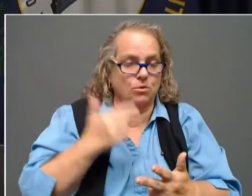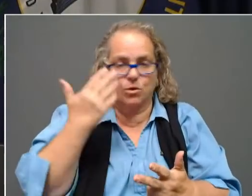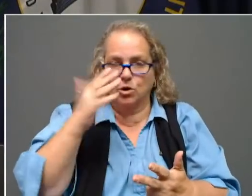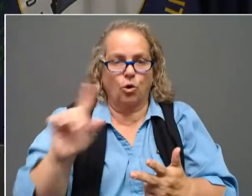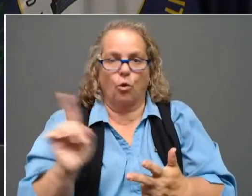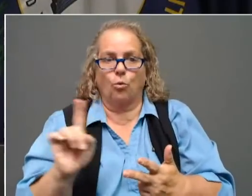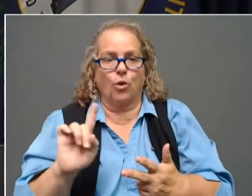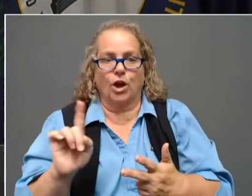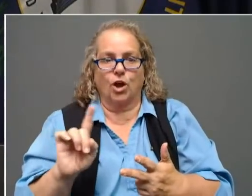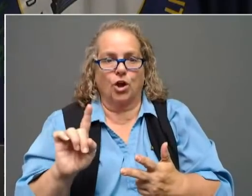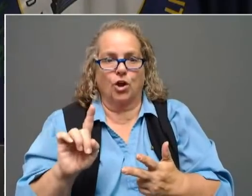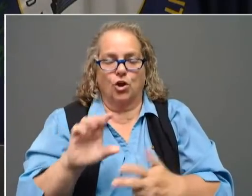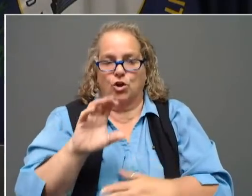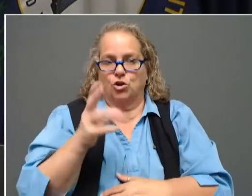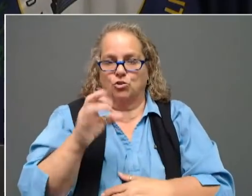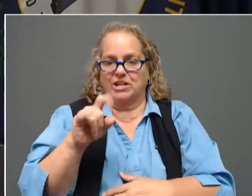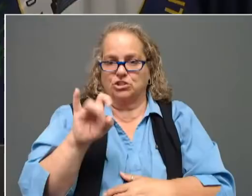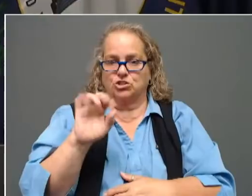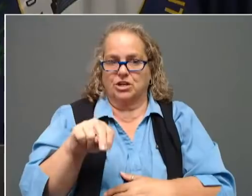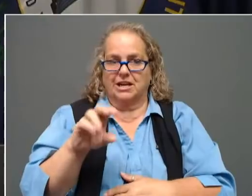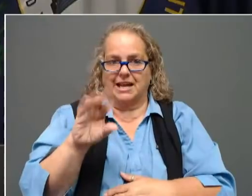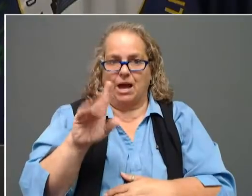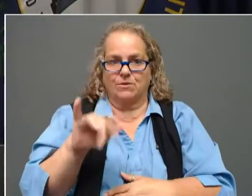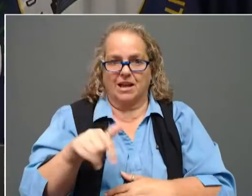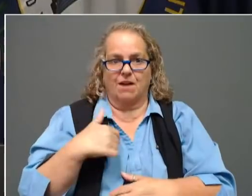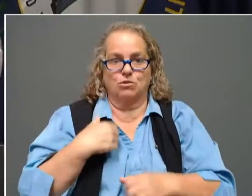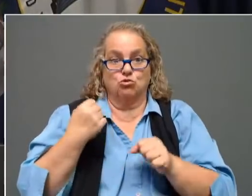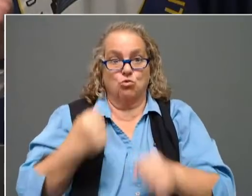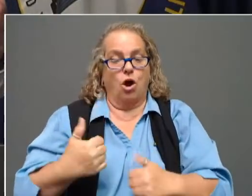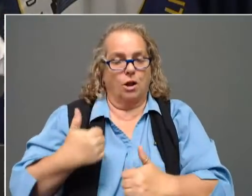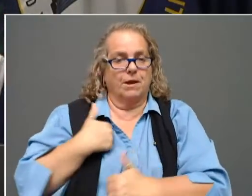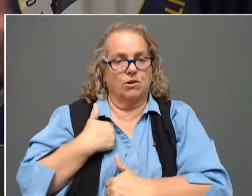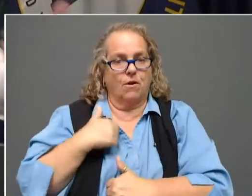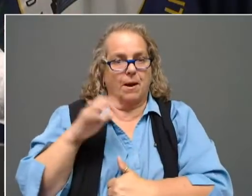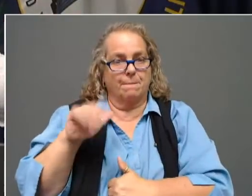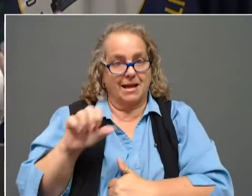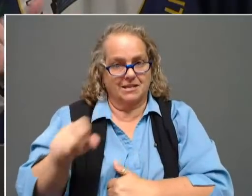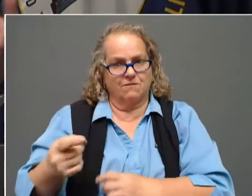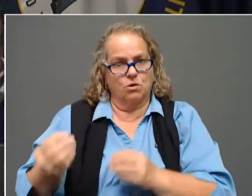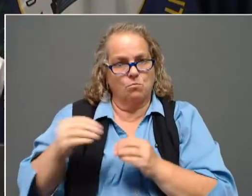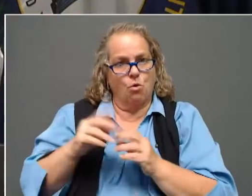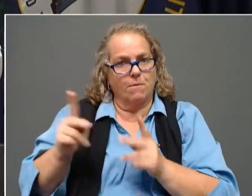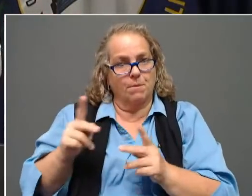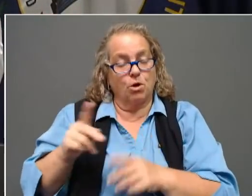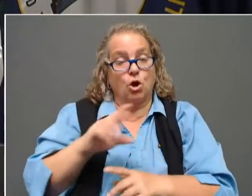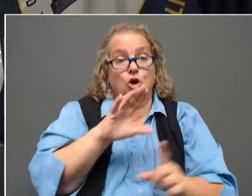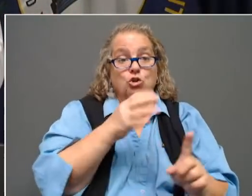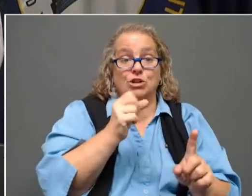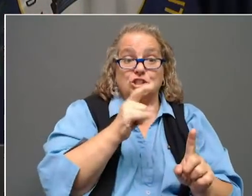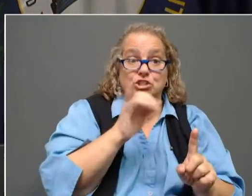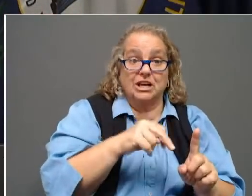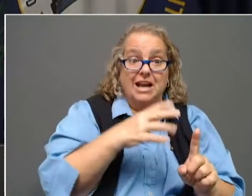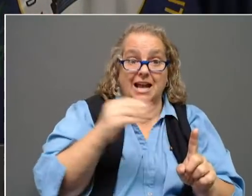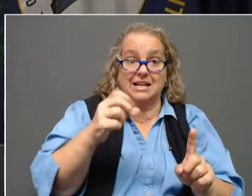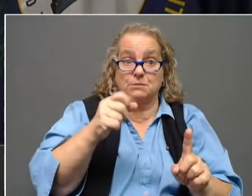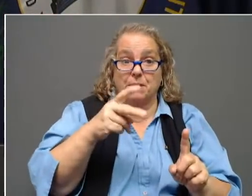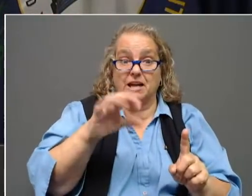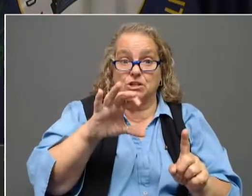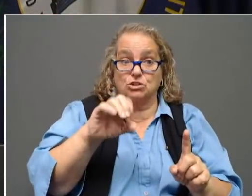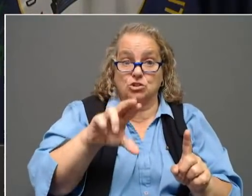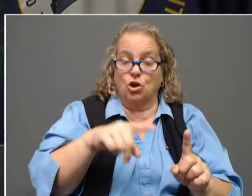County has a big military base, and so they have more people there. So Christian and Spencer are very low. They would be